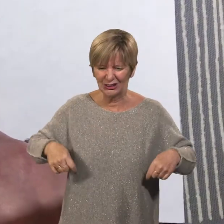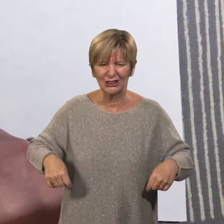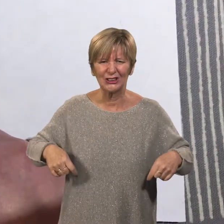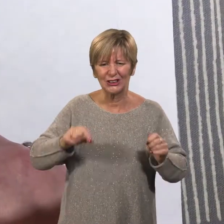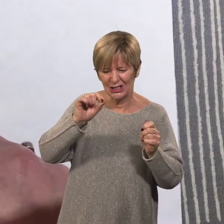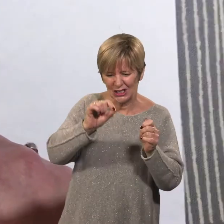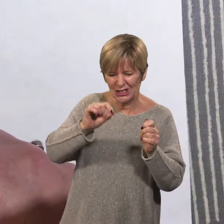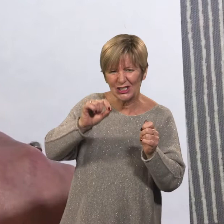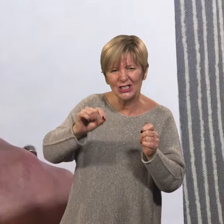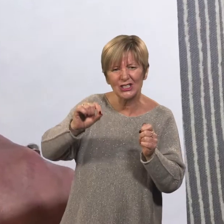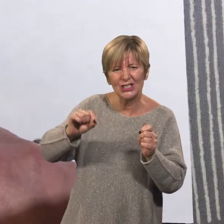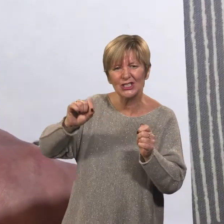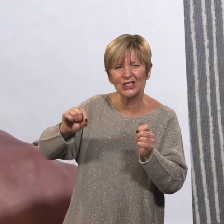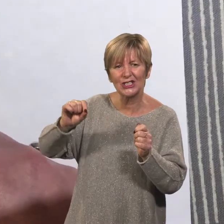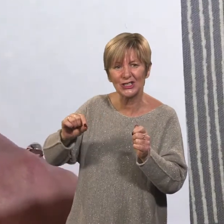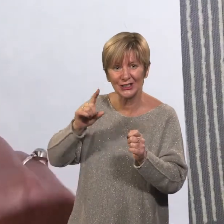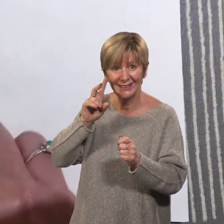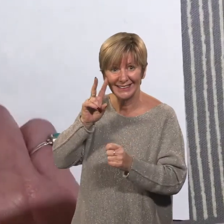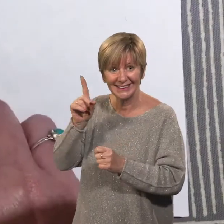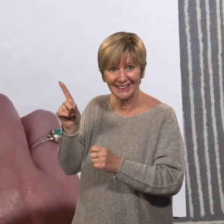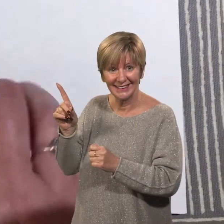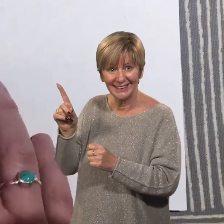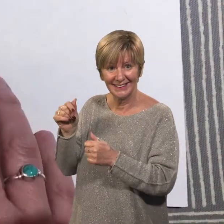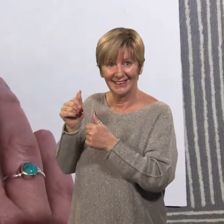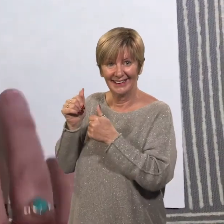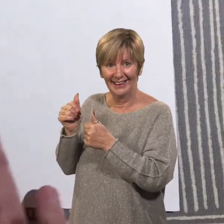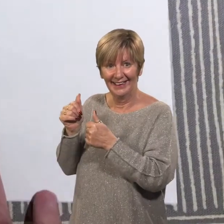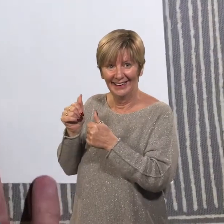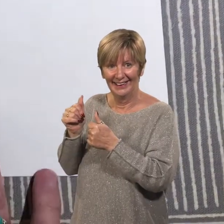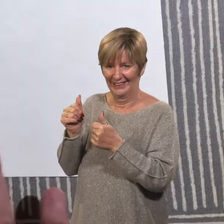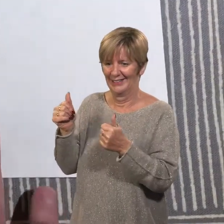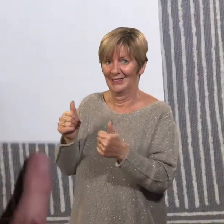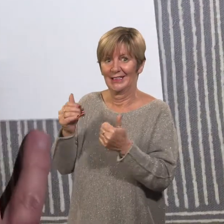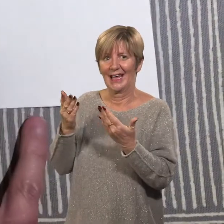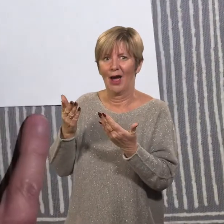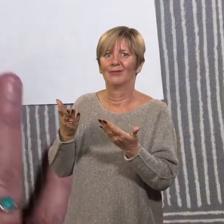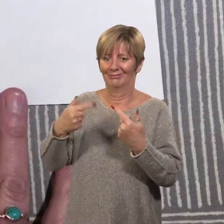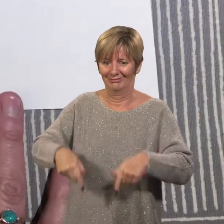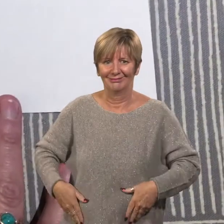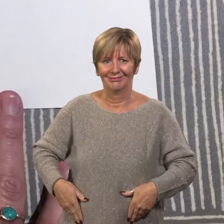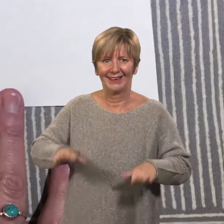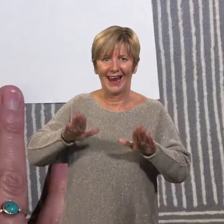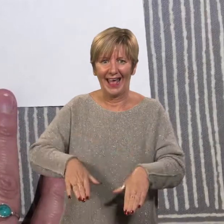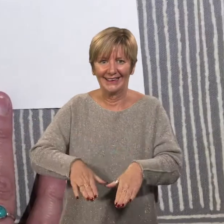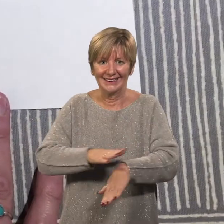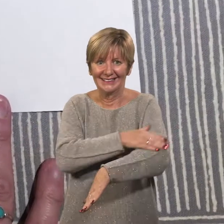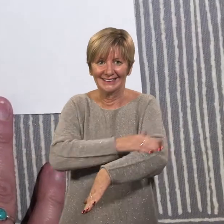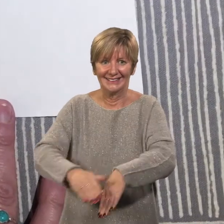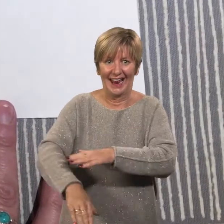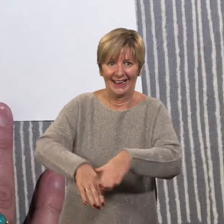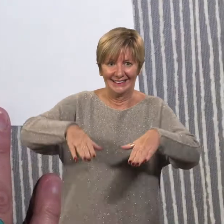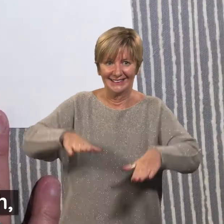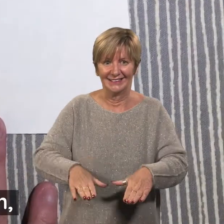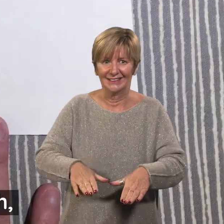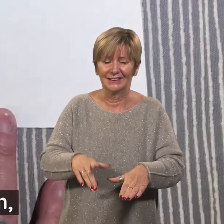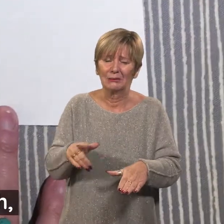Oh, look at that. There we go. So we've got that bit done. Now his legs. Now elves are pretty